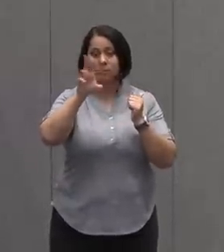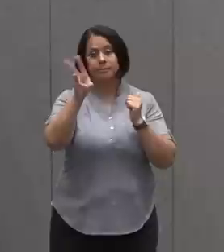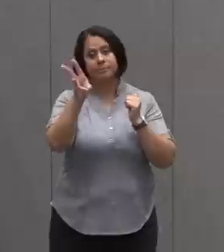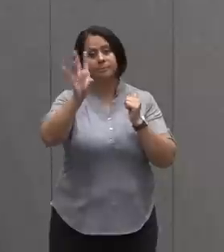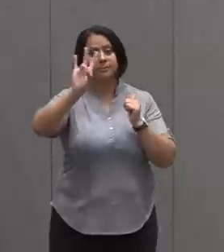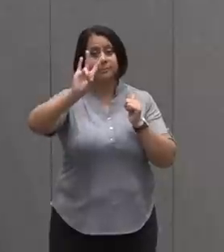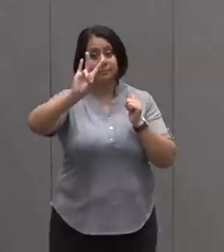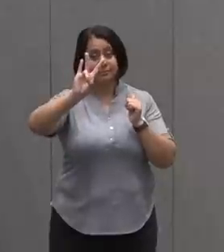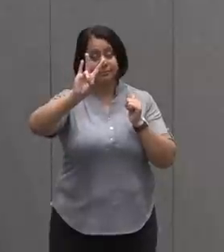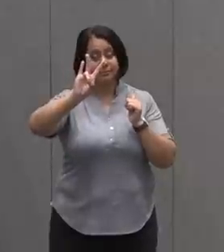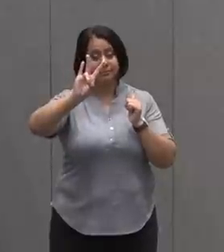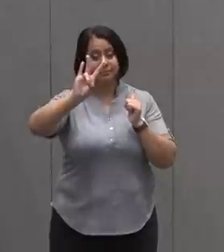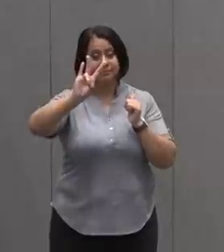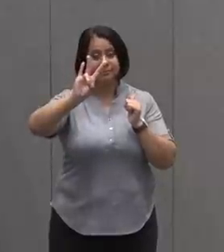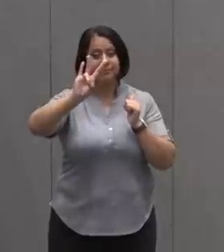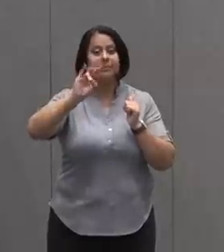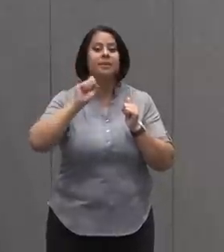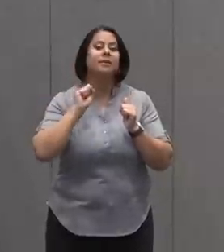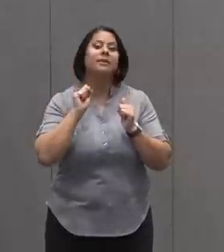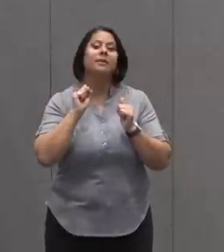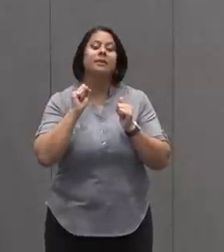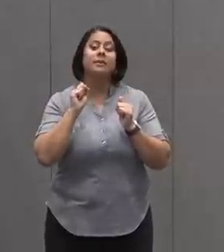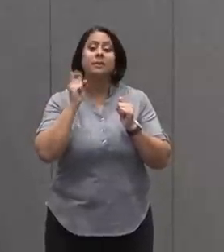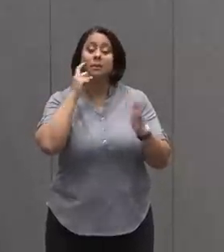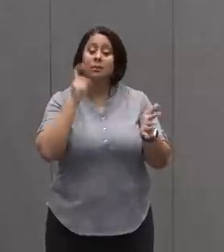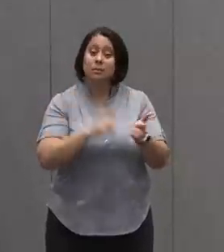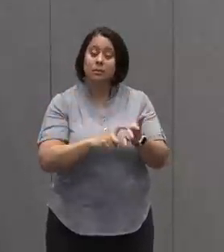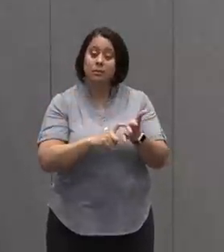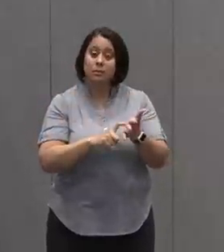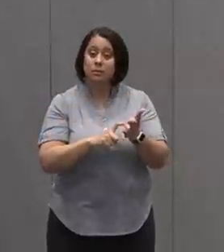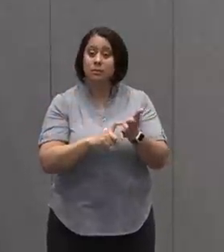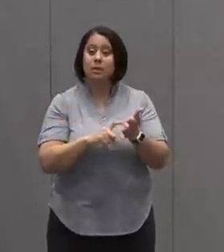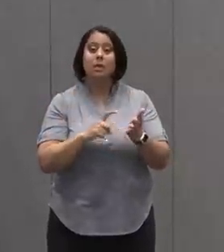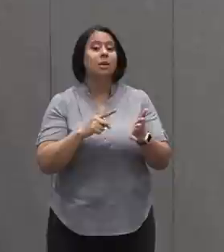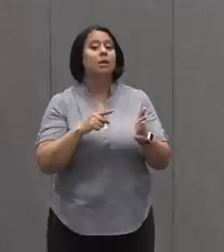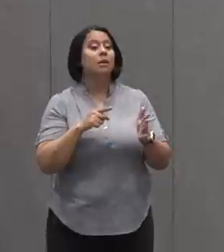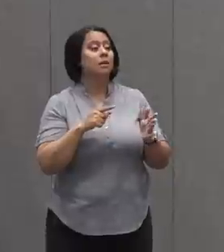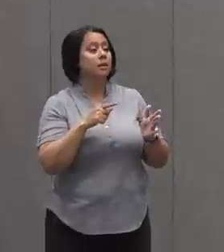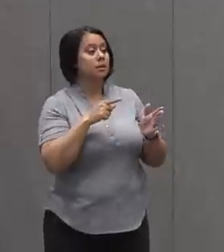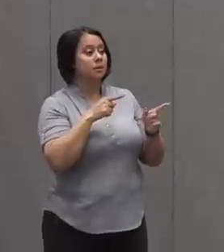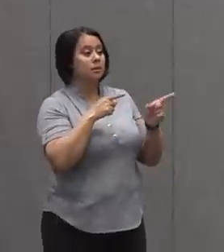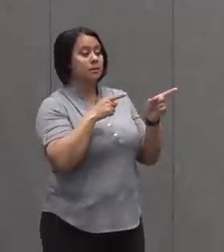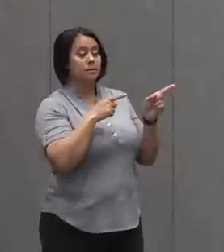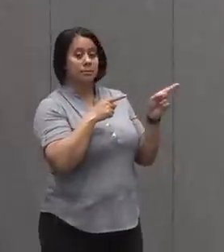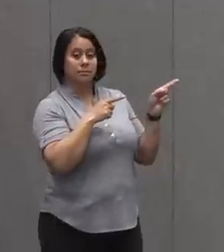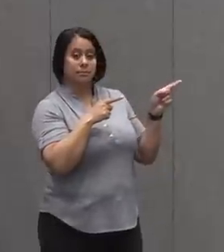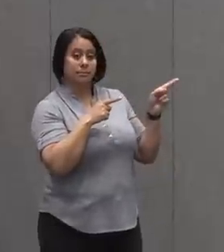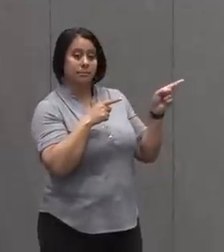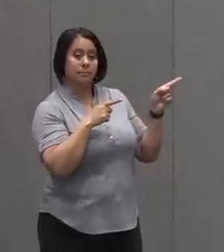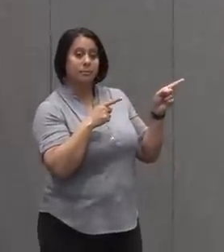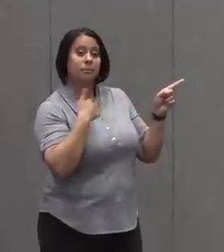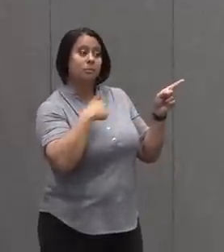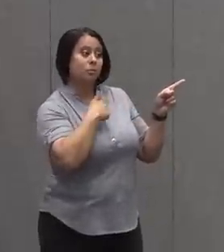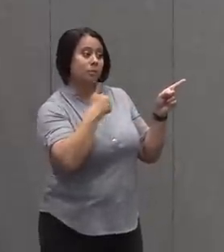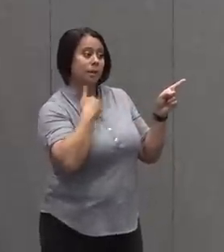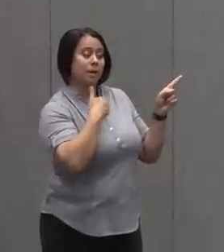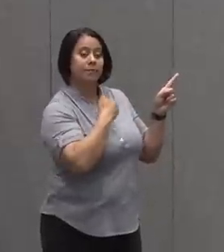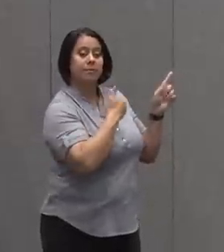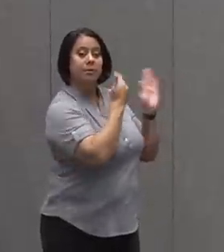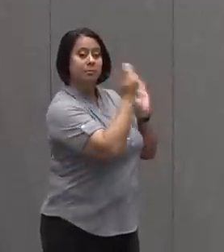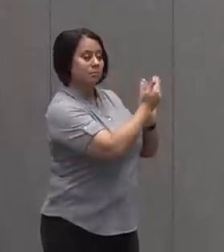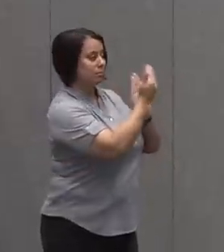1,367. As you can see, you can go ahead and fill in this chart that we're going to be working off of today. We have